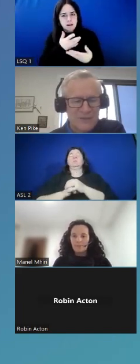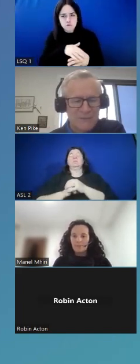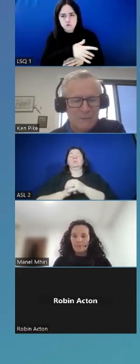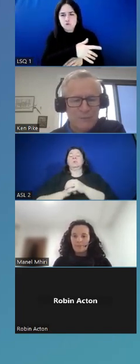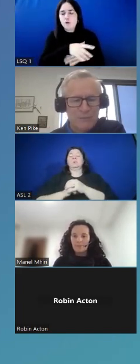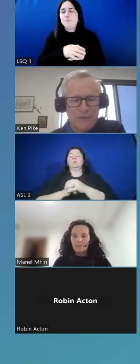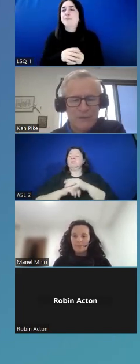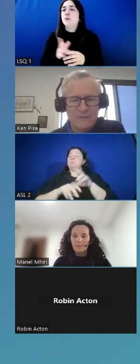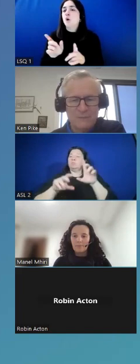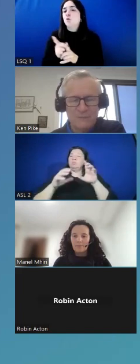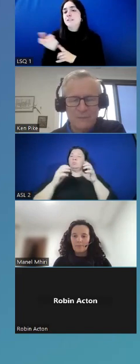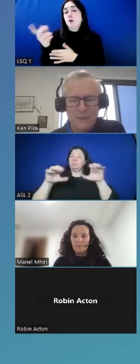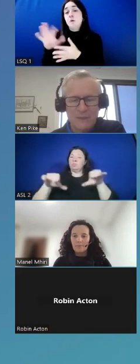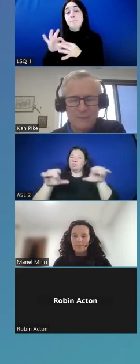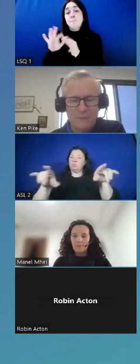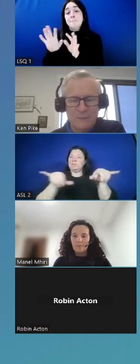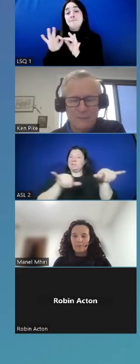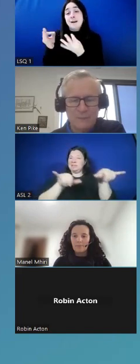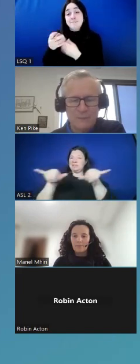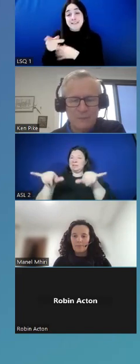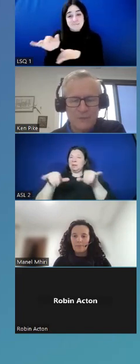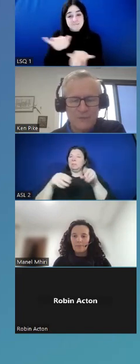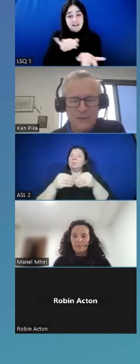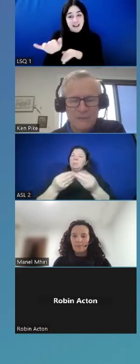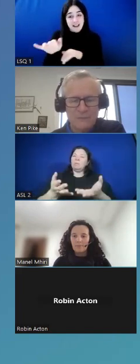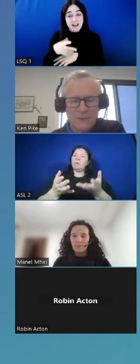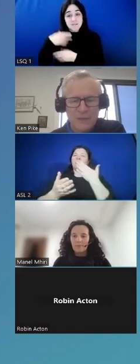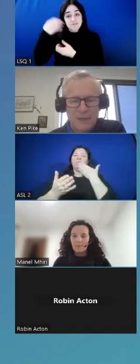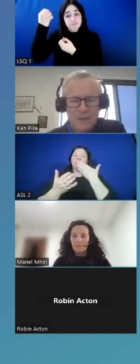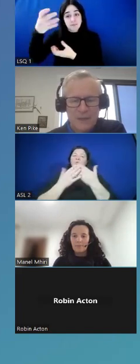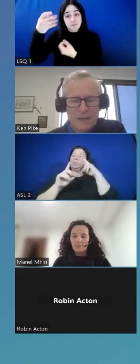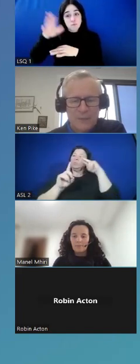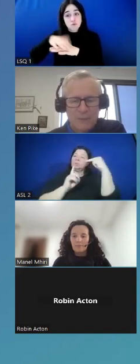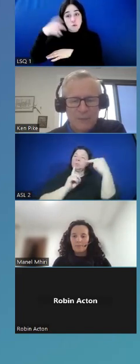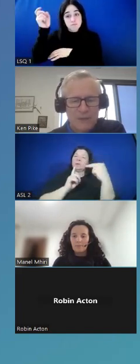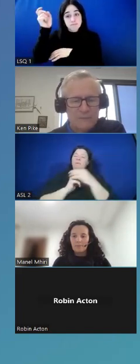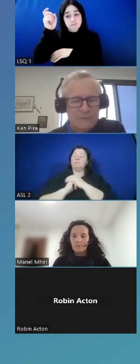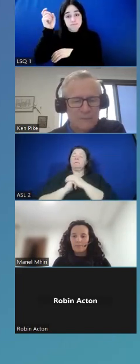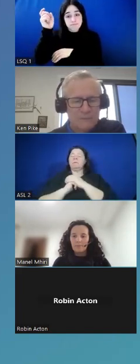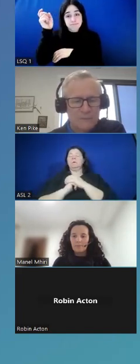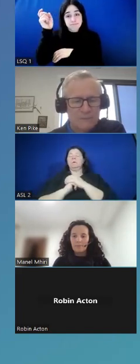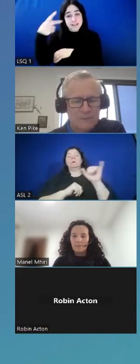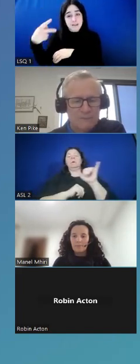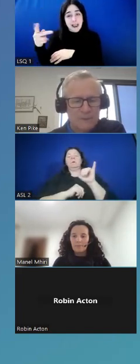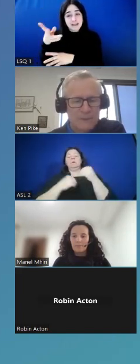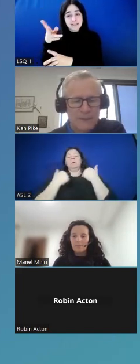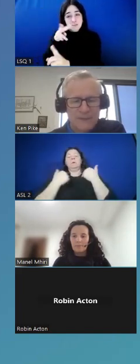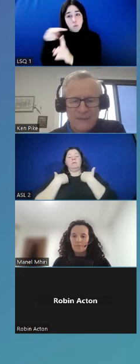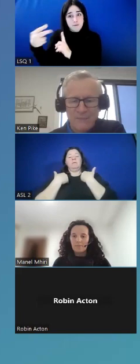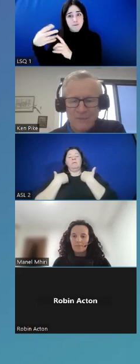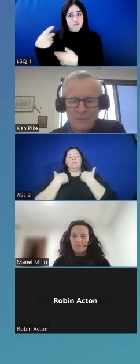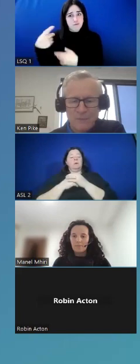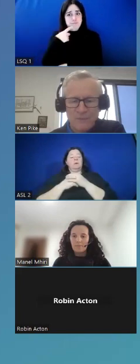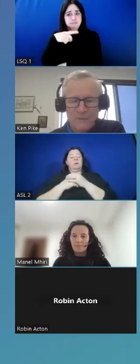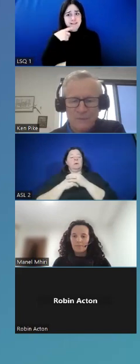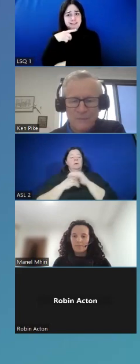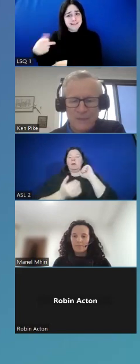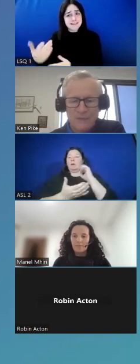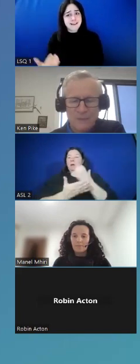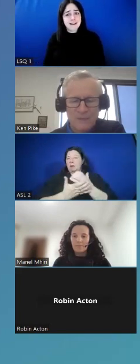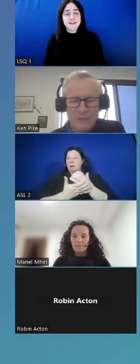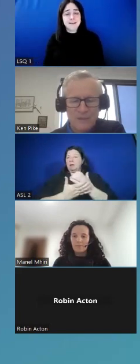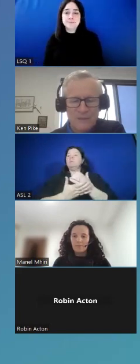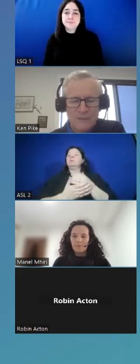did the same and provided some good perspectives, and we had academics with